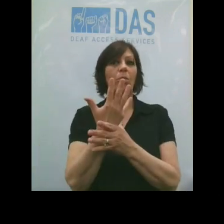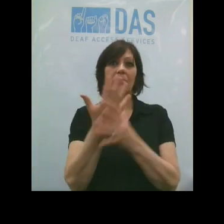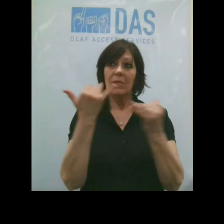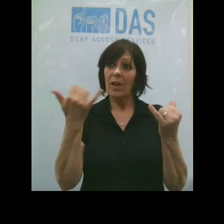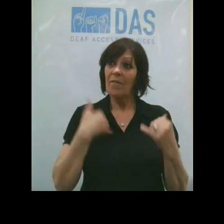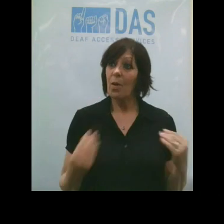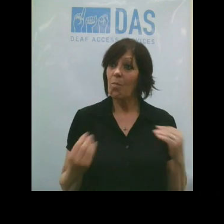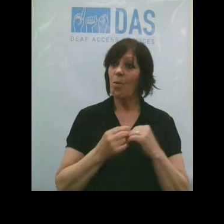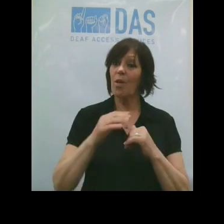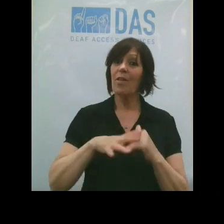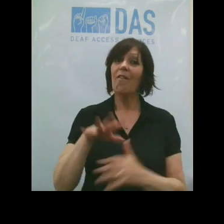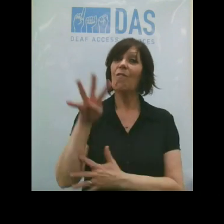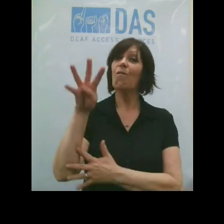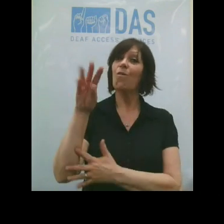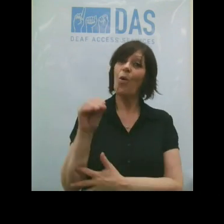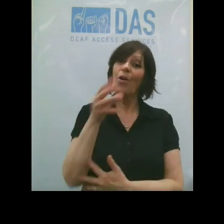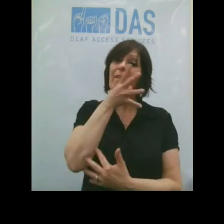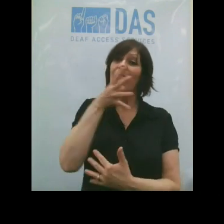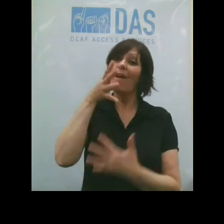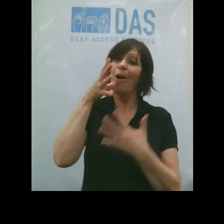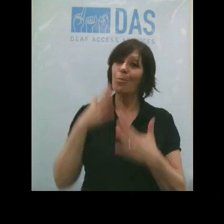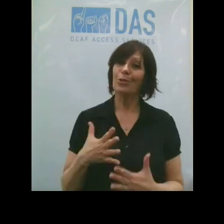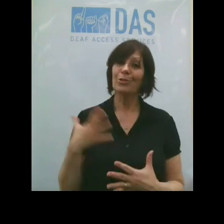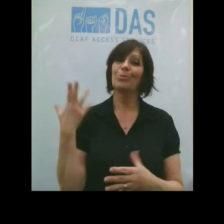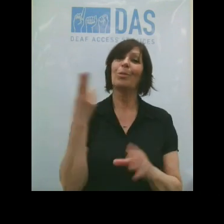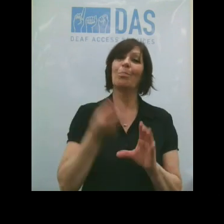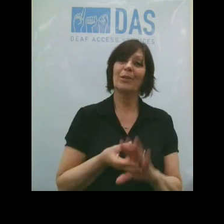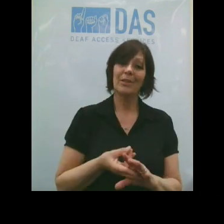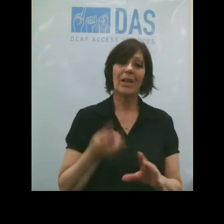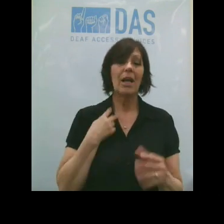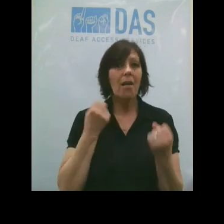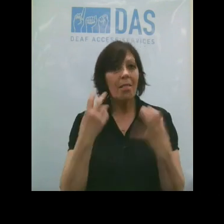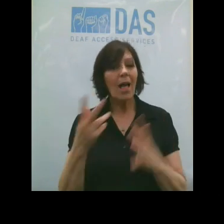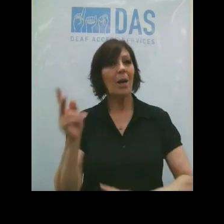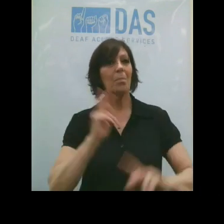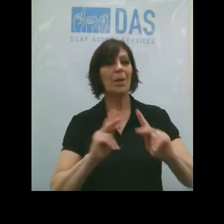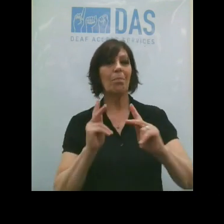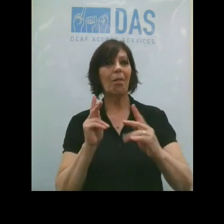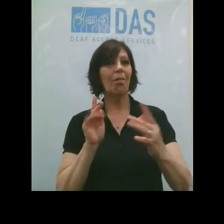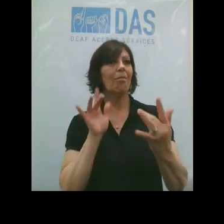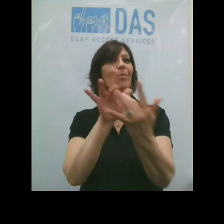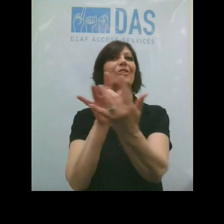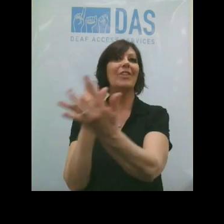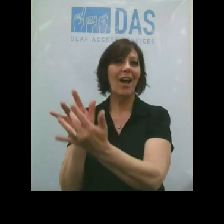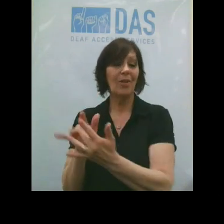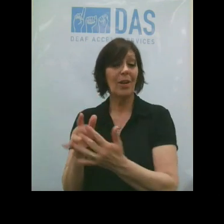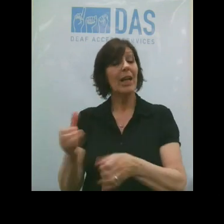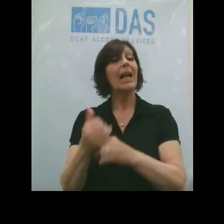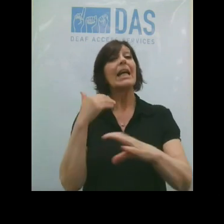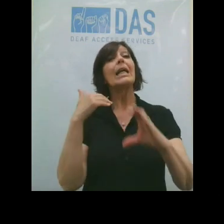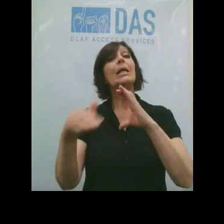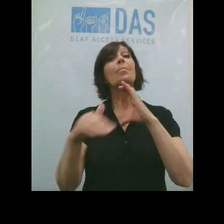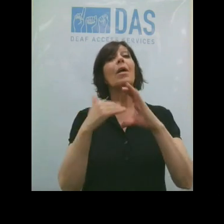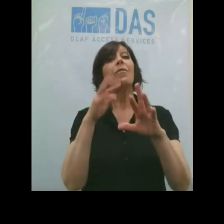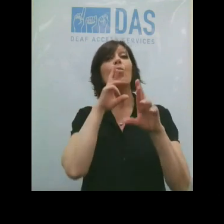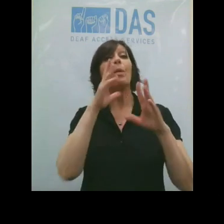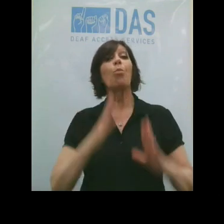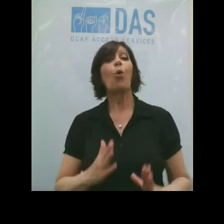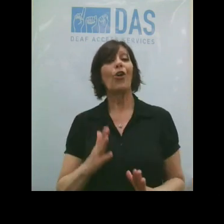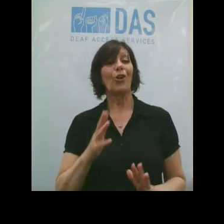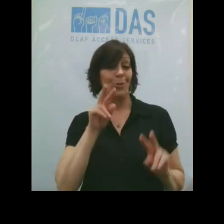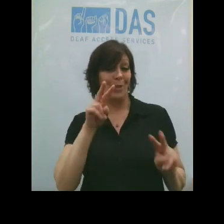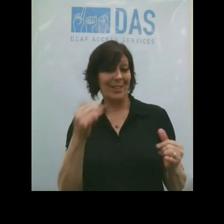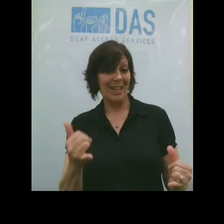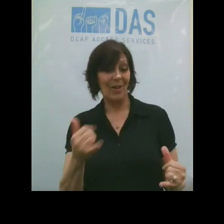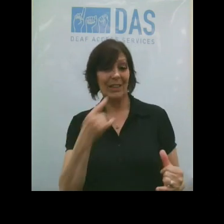40 farmers that are participating, and we've had a lot of people reaching out. Even got an email from a reporter who's probably watching right